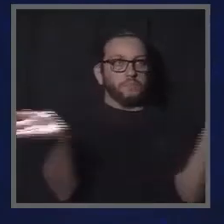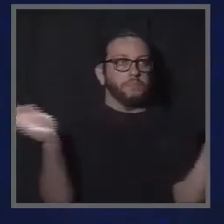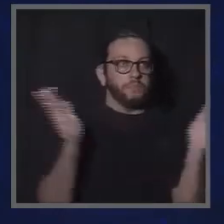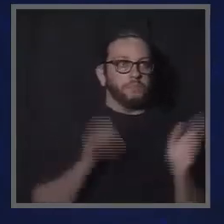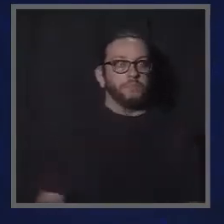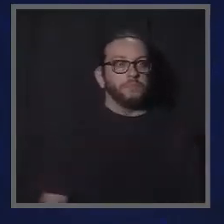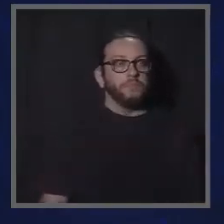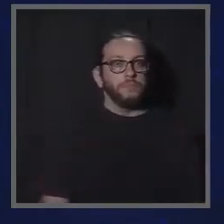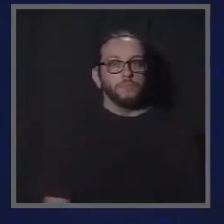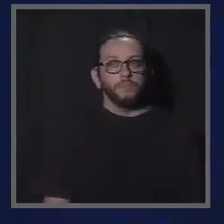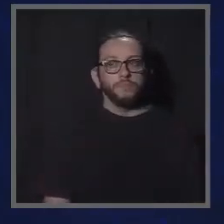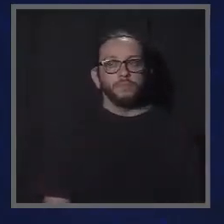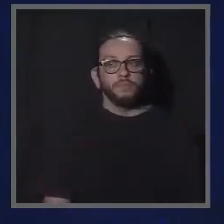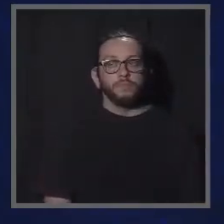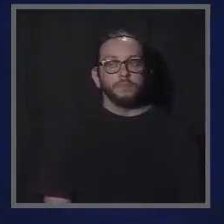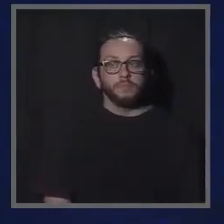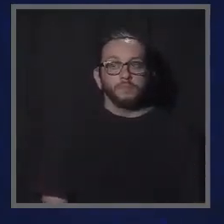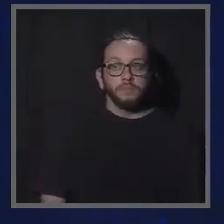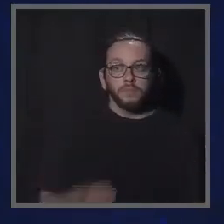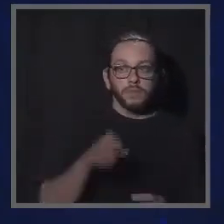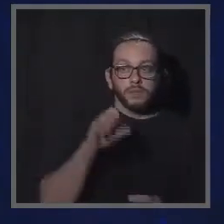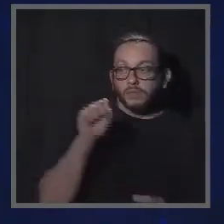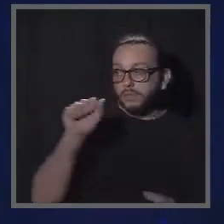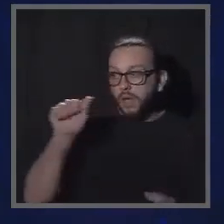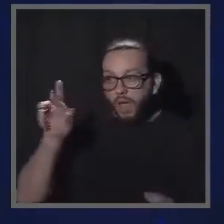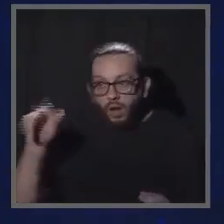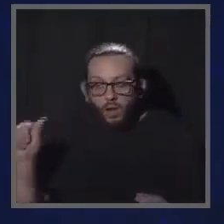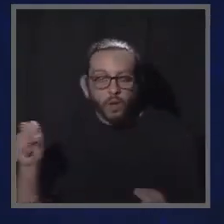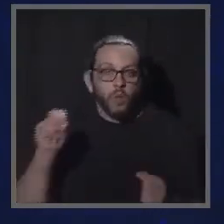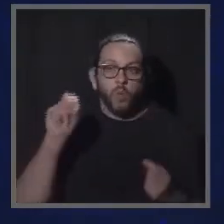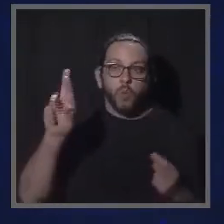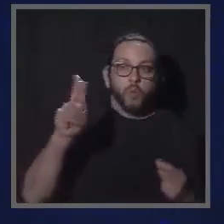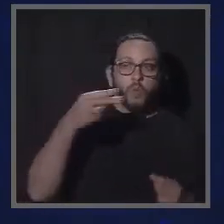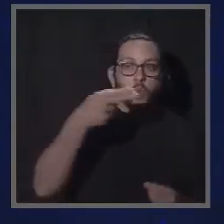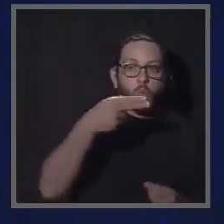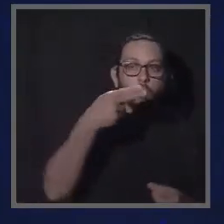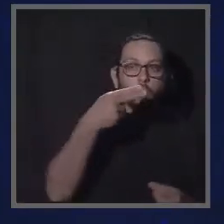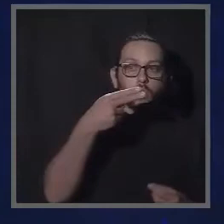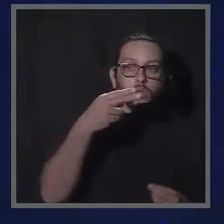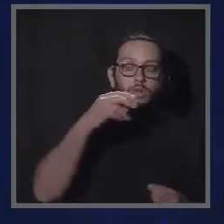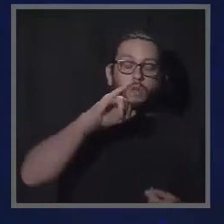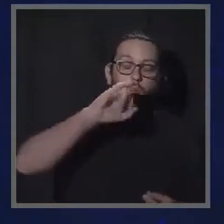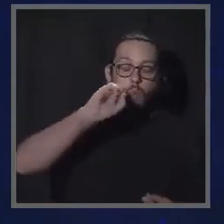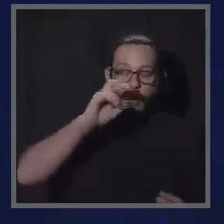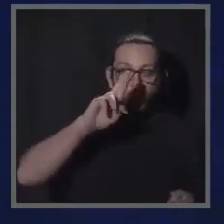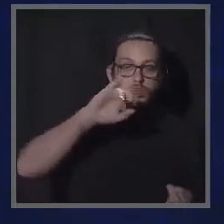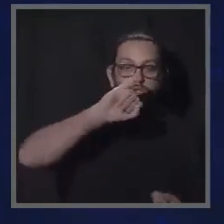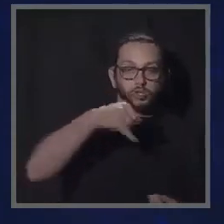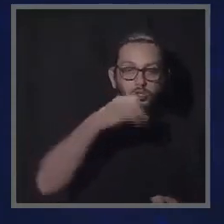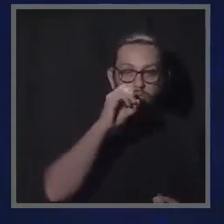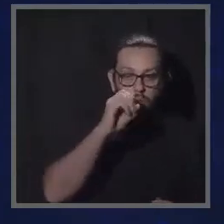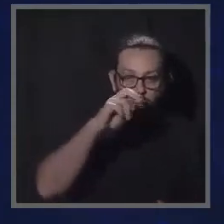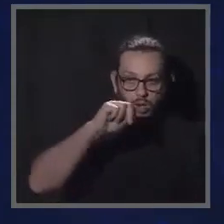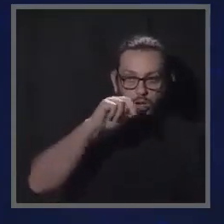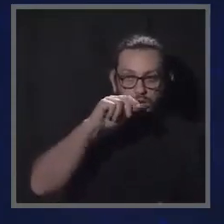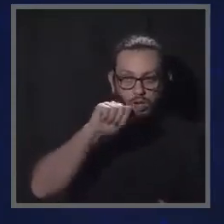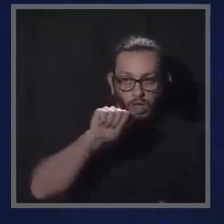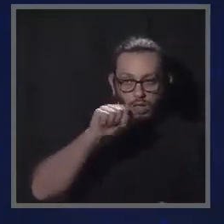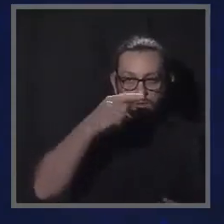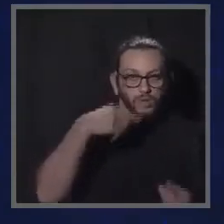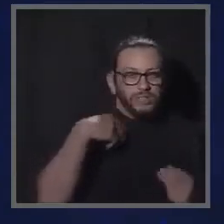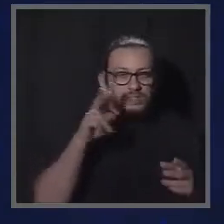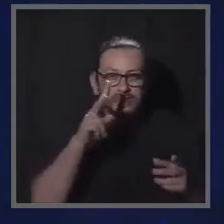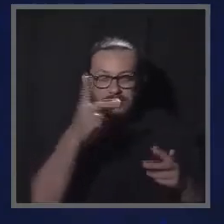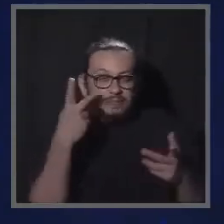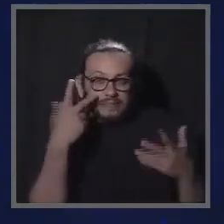and Jonathan. So I don't see you very well because of the lightning, but yes, please don't hesitate